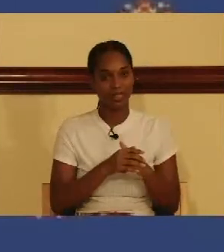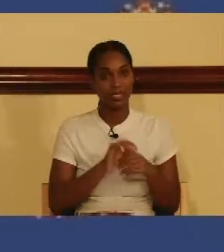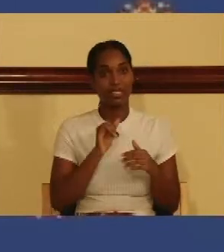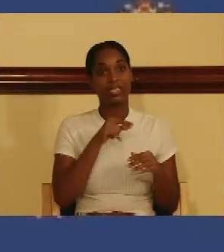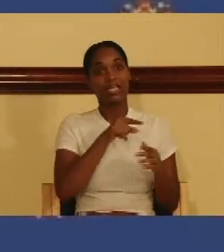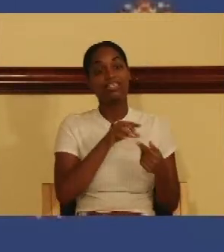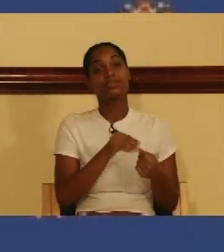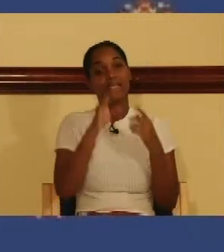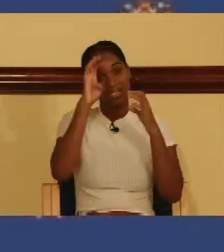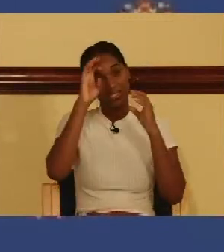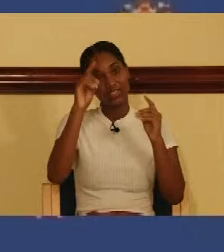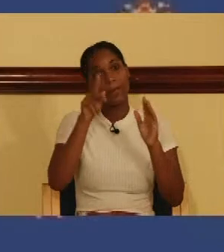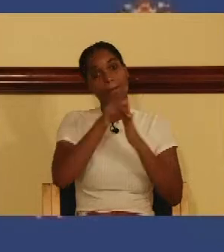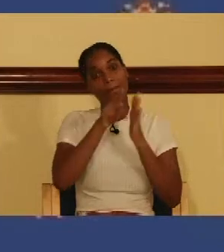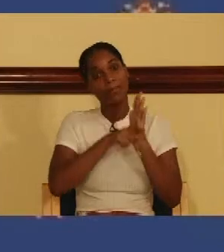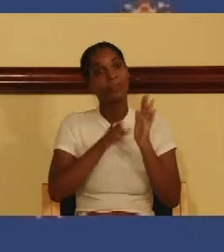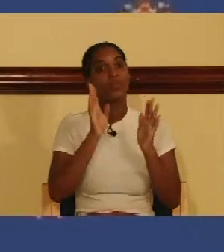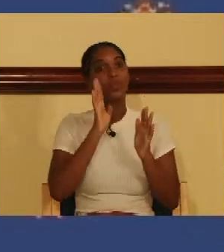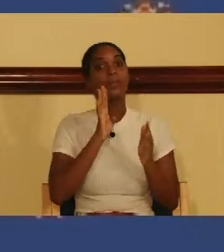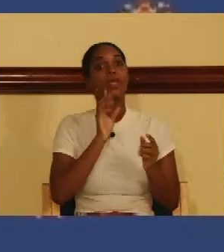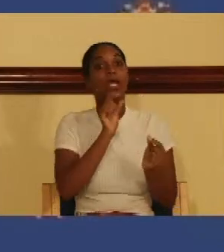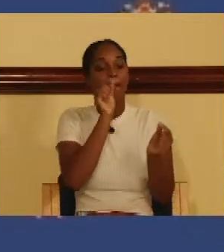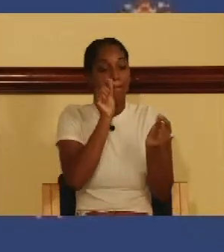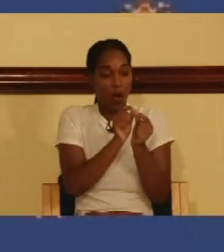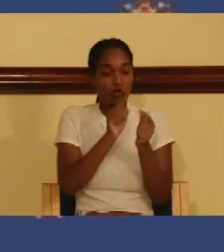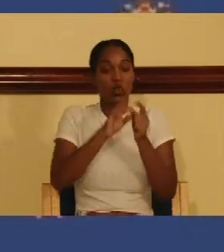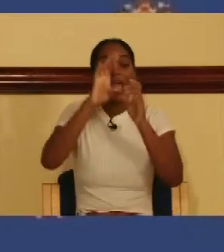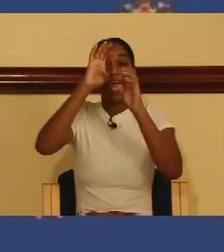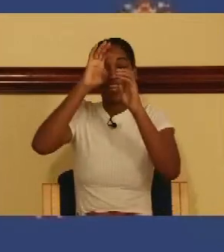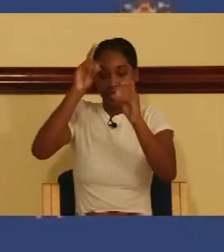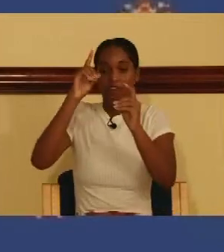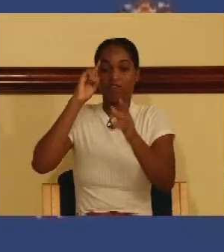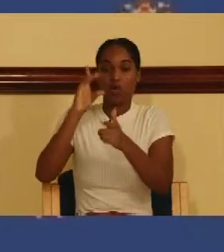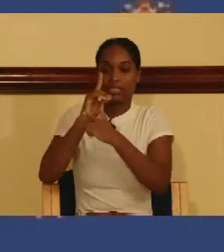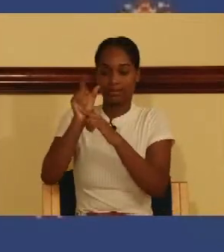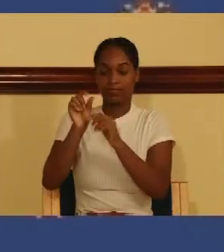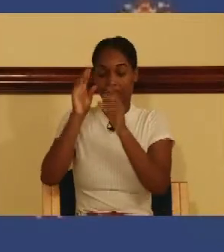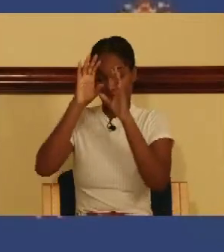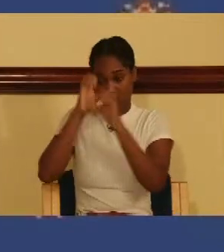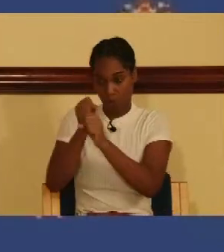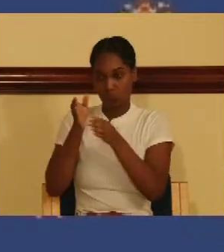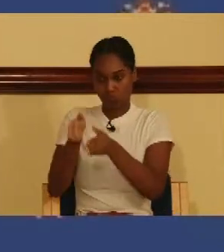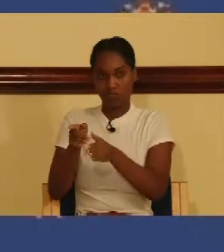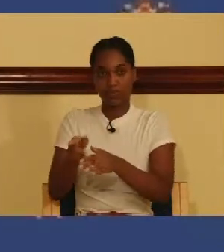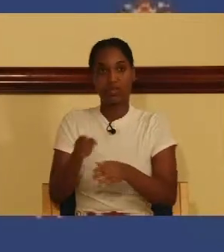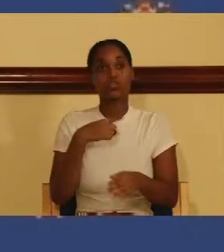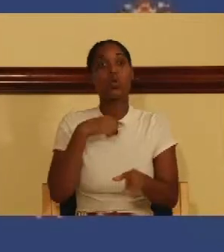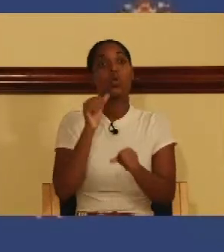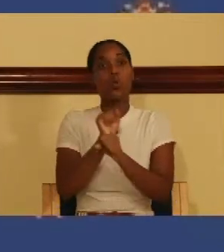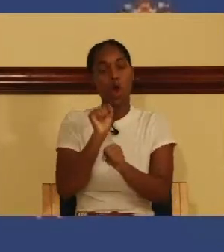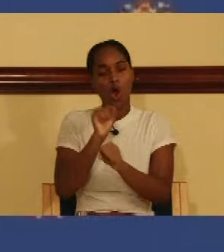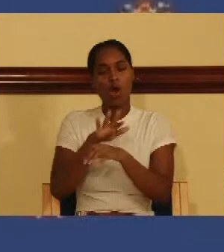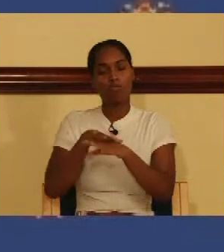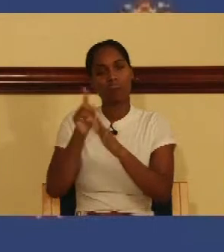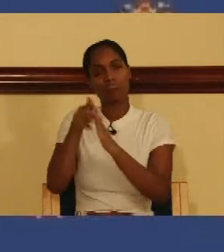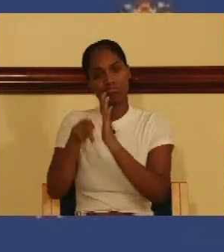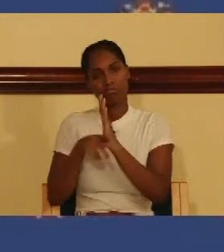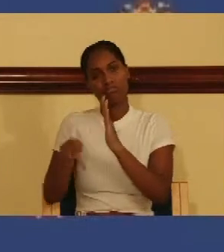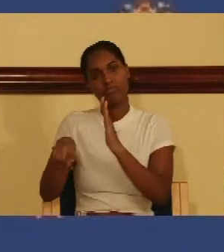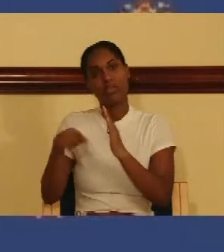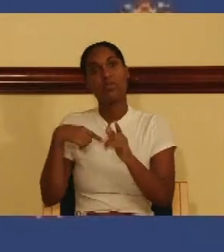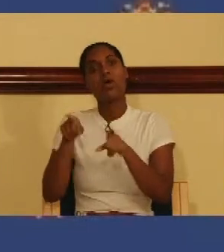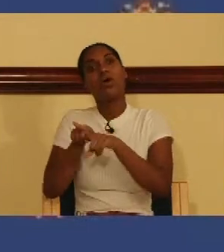special education policy will be specific to education. So we are working at the policy level, but we're also